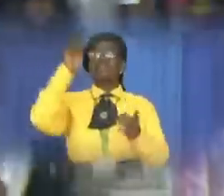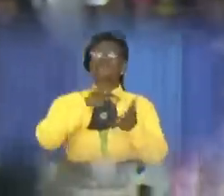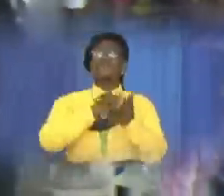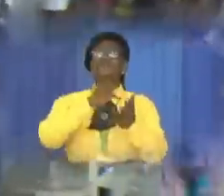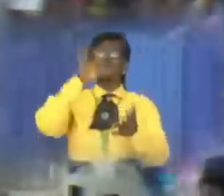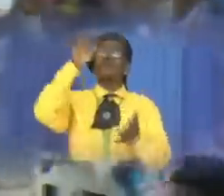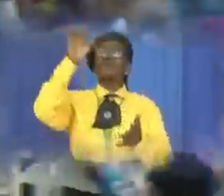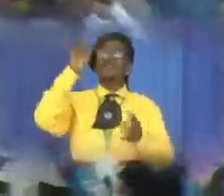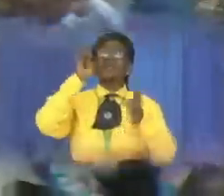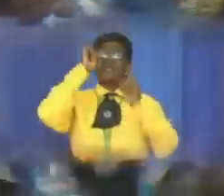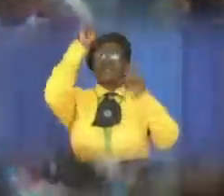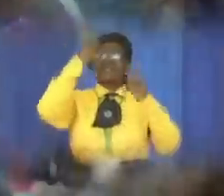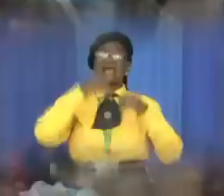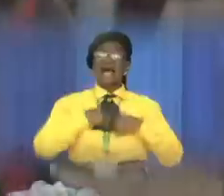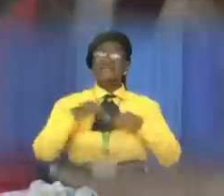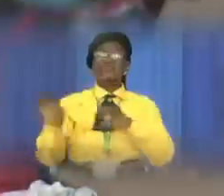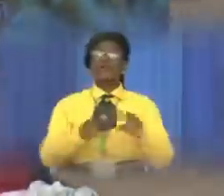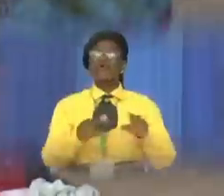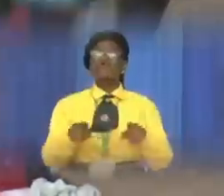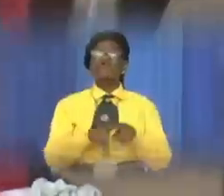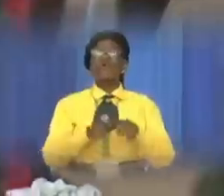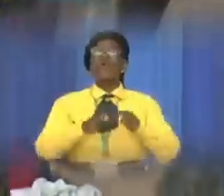for each and every one of us.